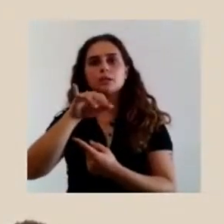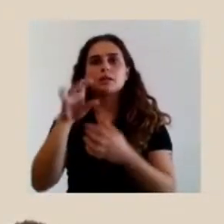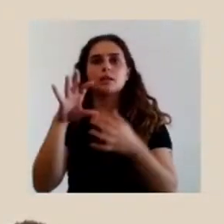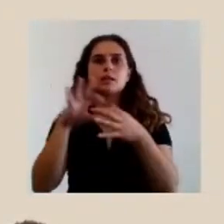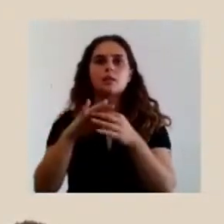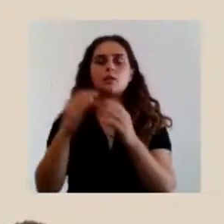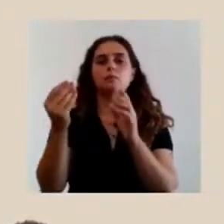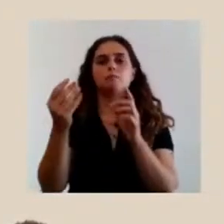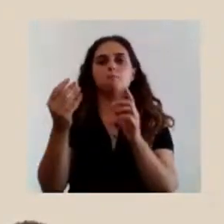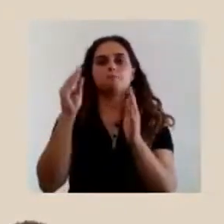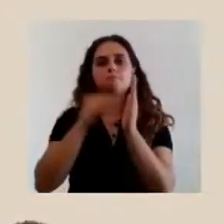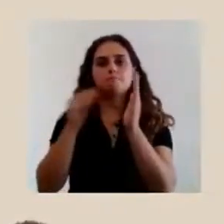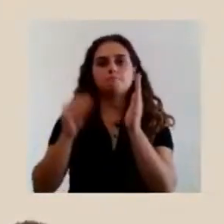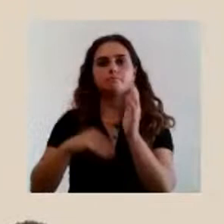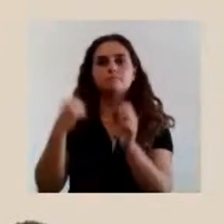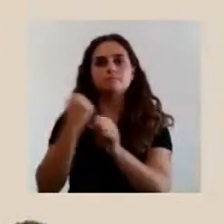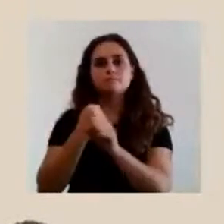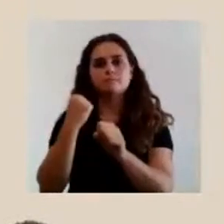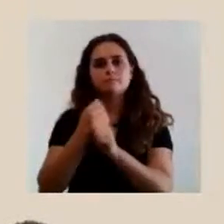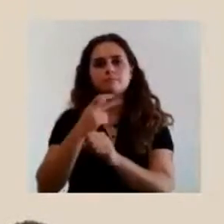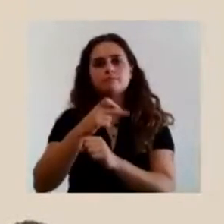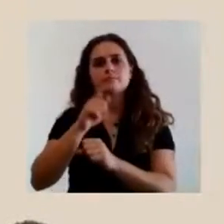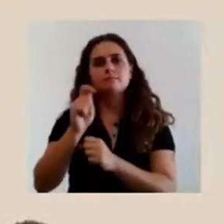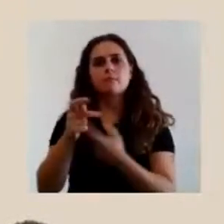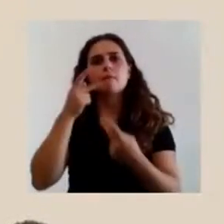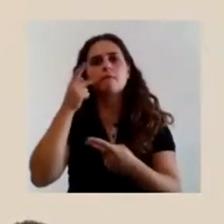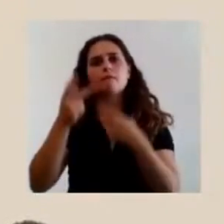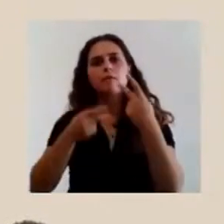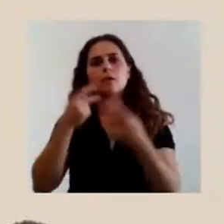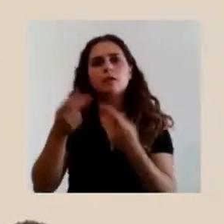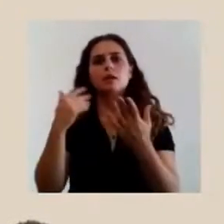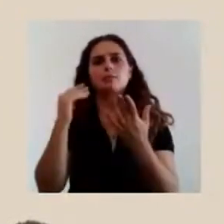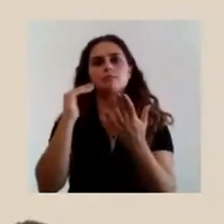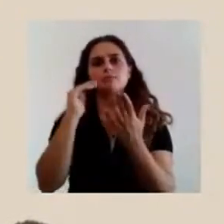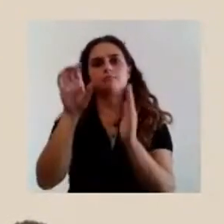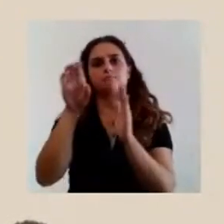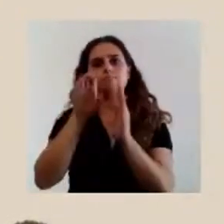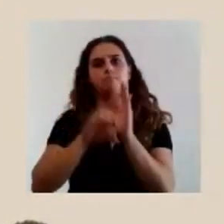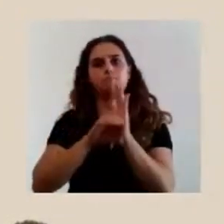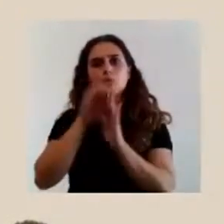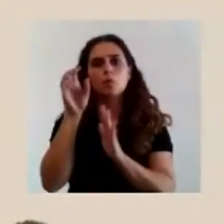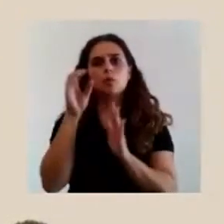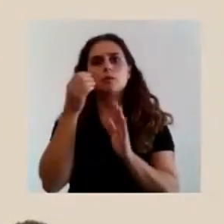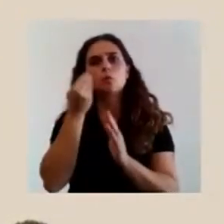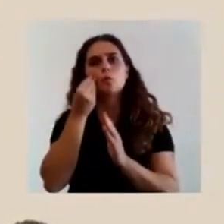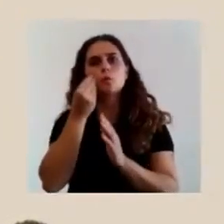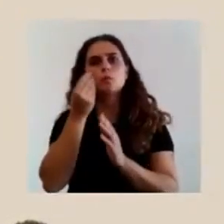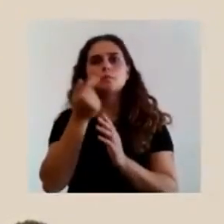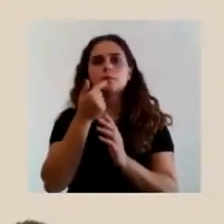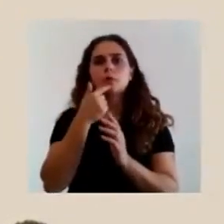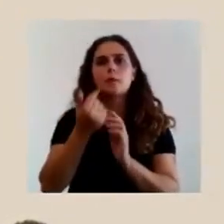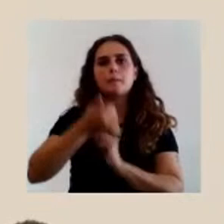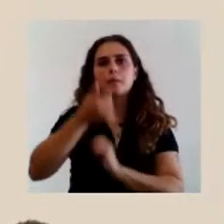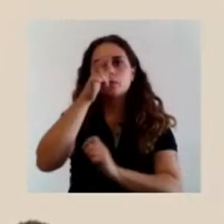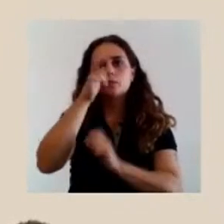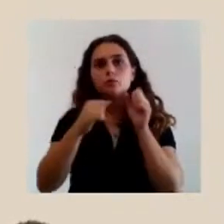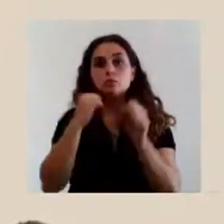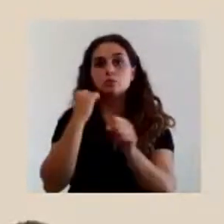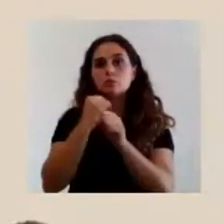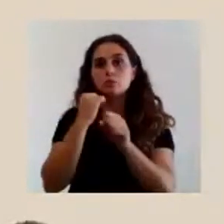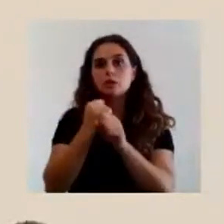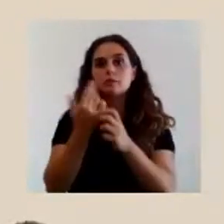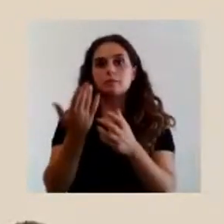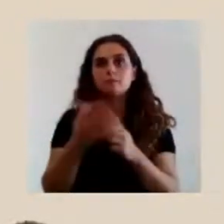employees. The AI was tasked with evaluating resumes and identifying the most suitable candidates for particular